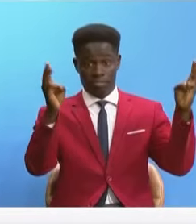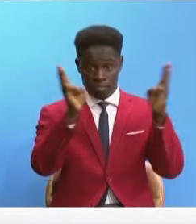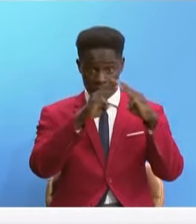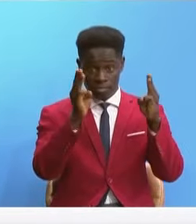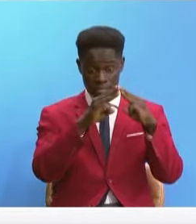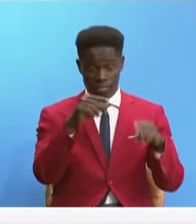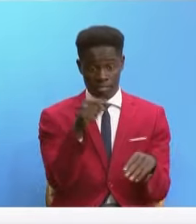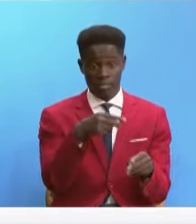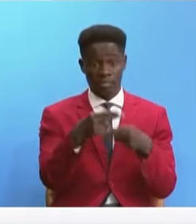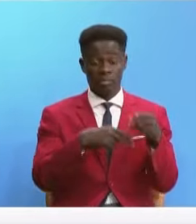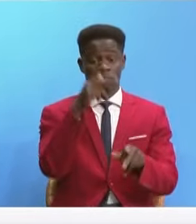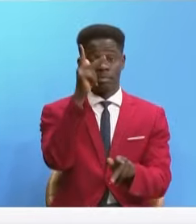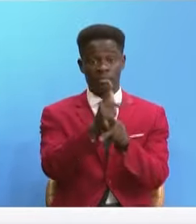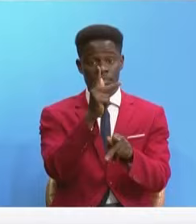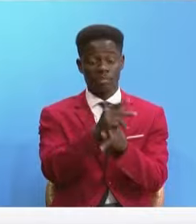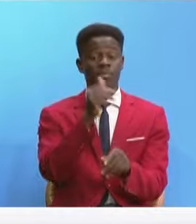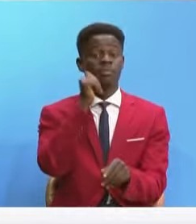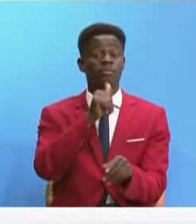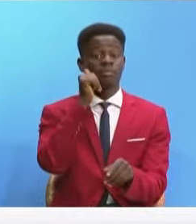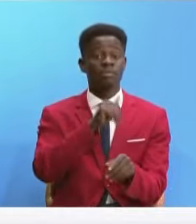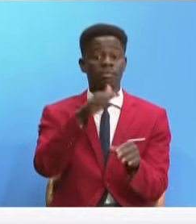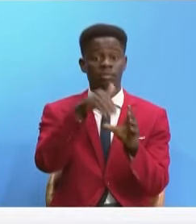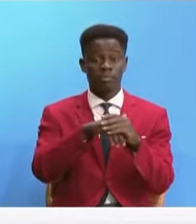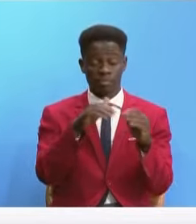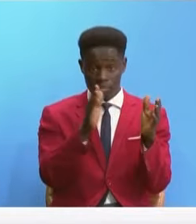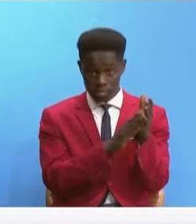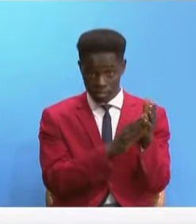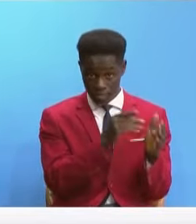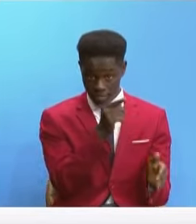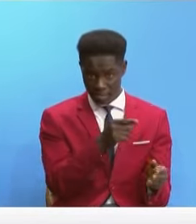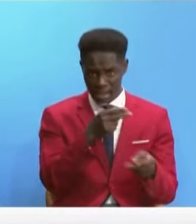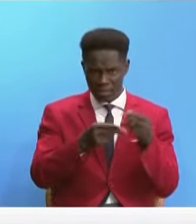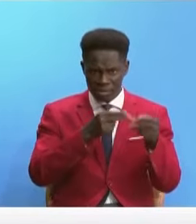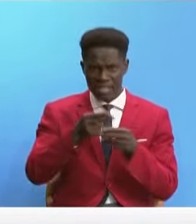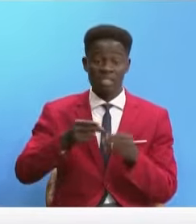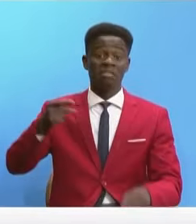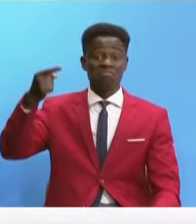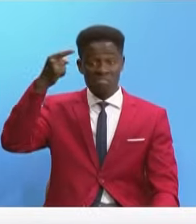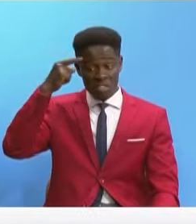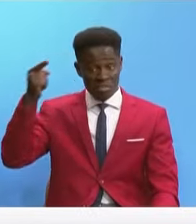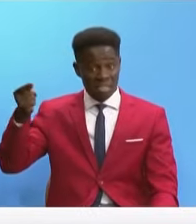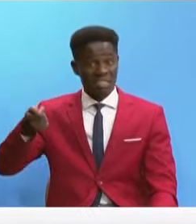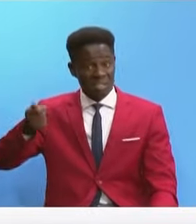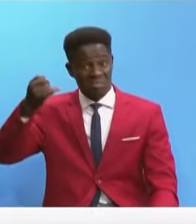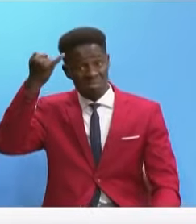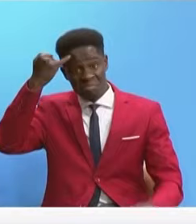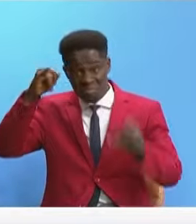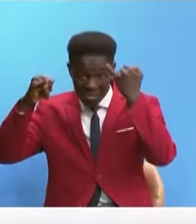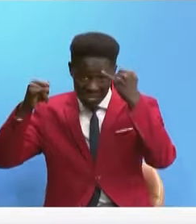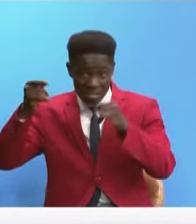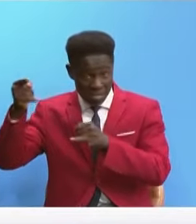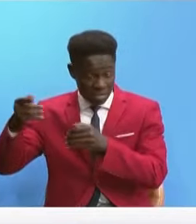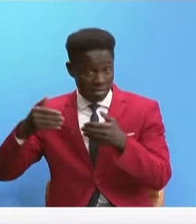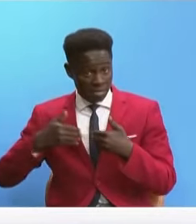is for keeping girls in school, which is government initiative. In Kabompo